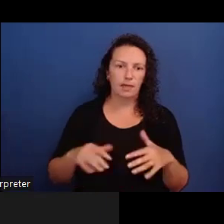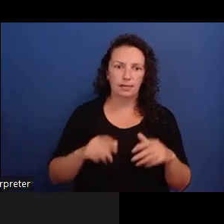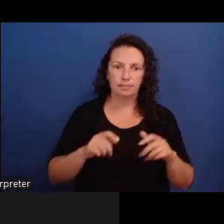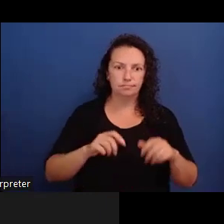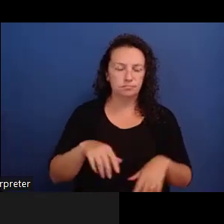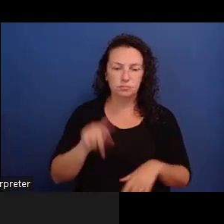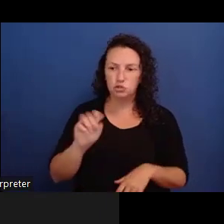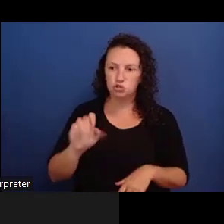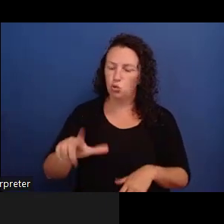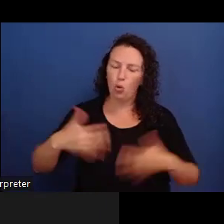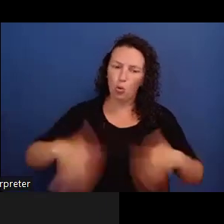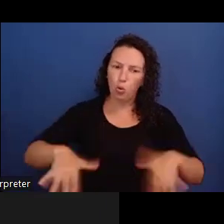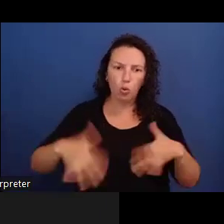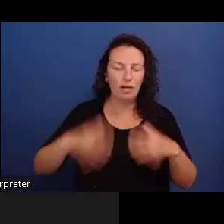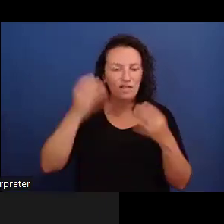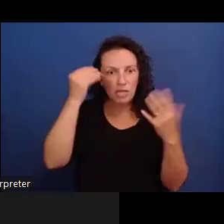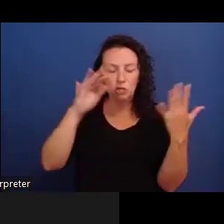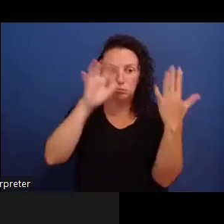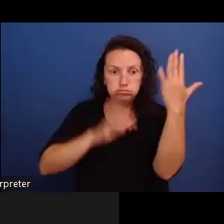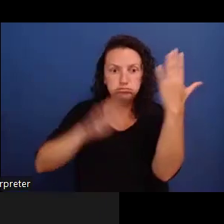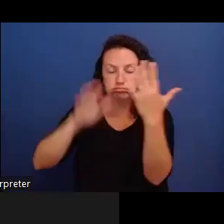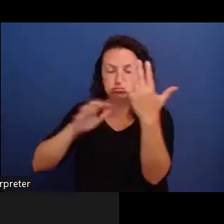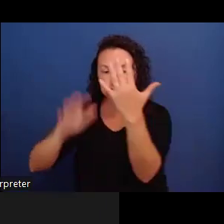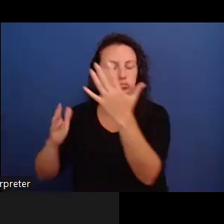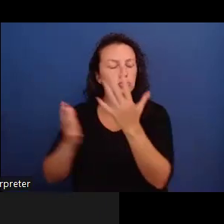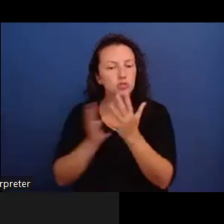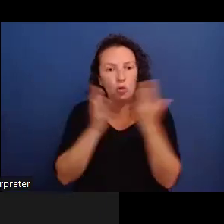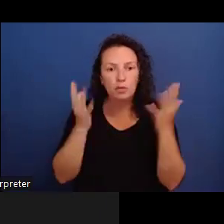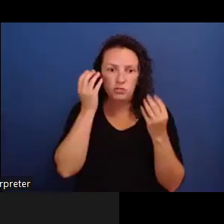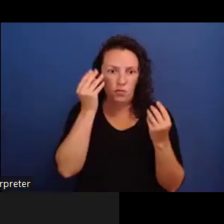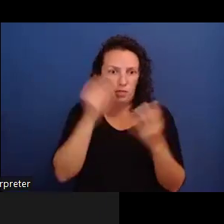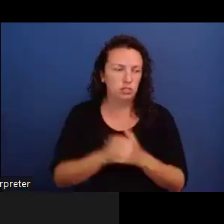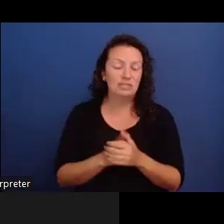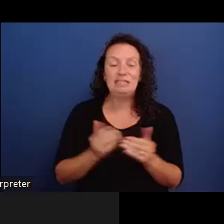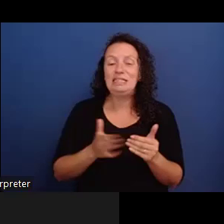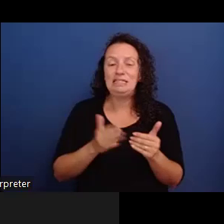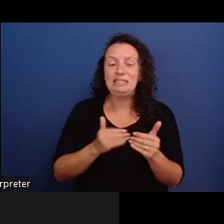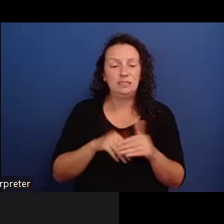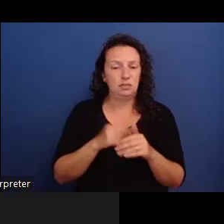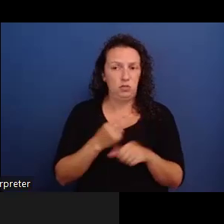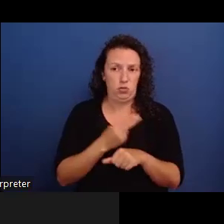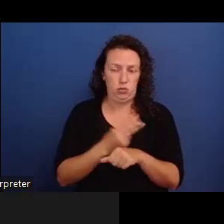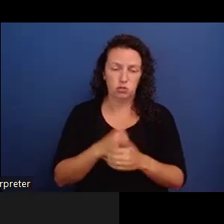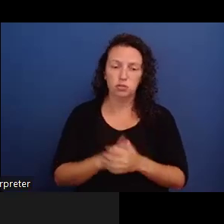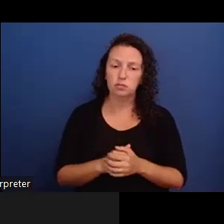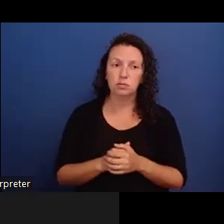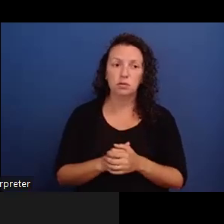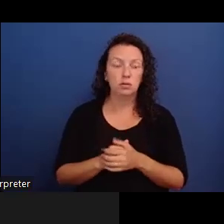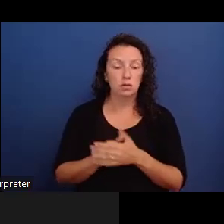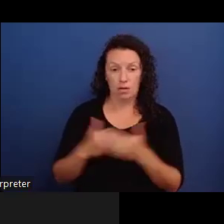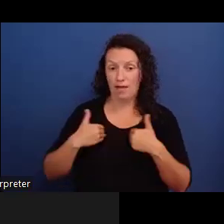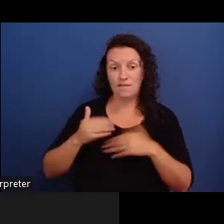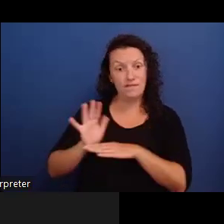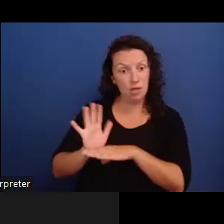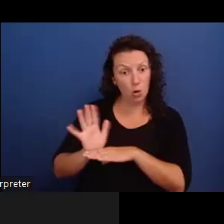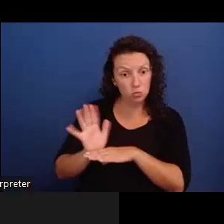information, and it is so accessible. So as Marion said, there's a video, right? So if